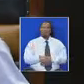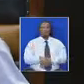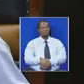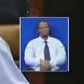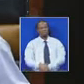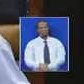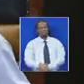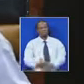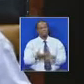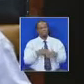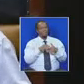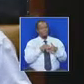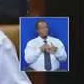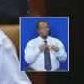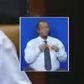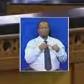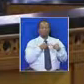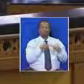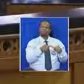Proceed, Honorable Member.